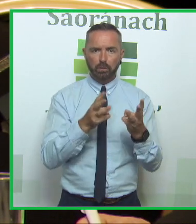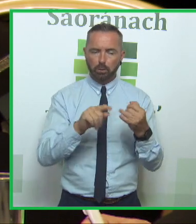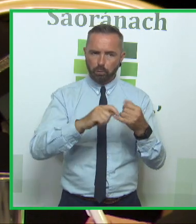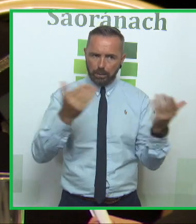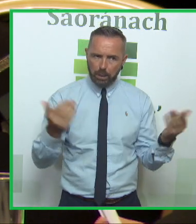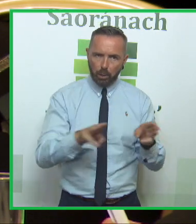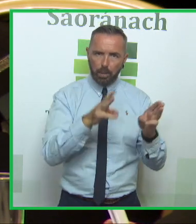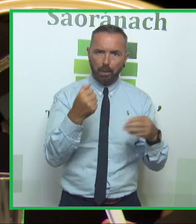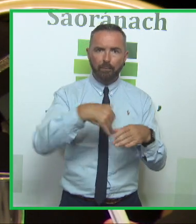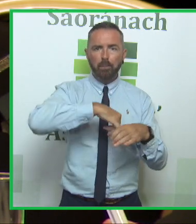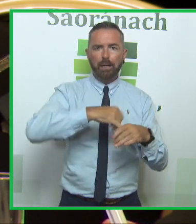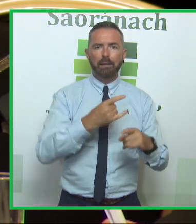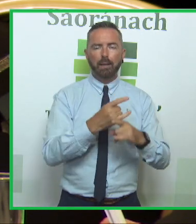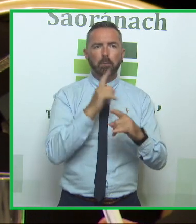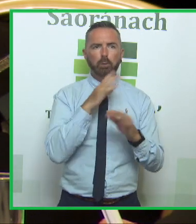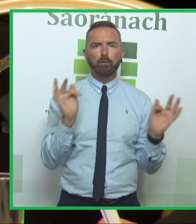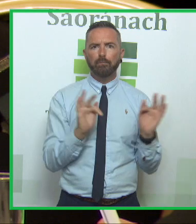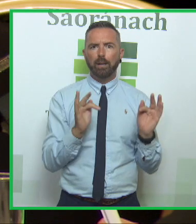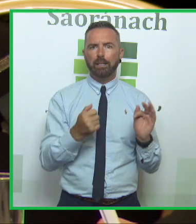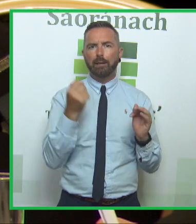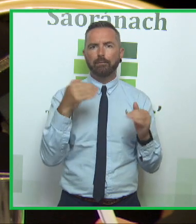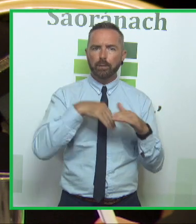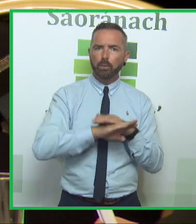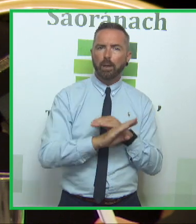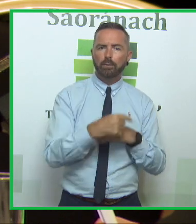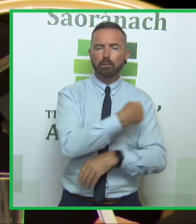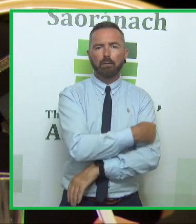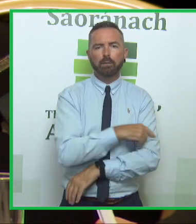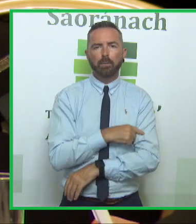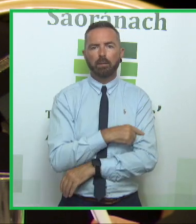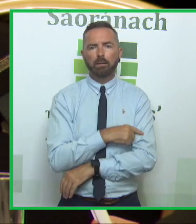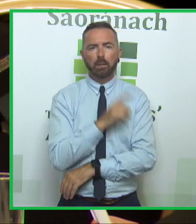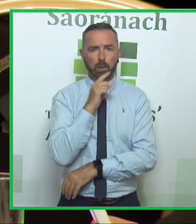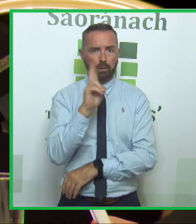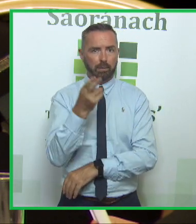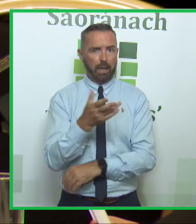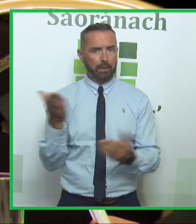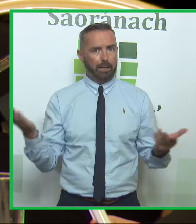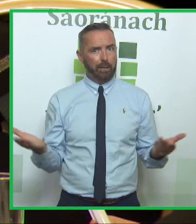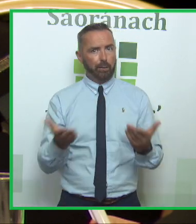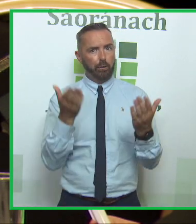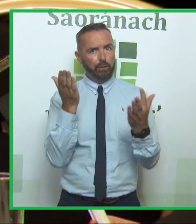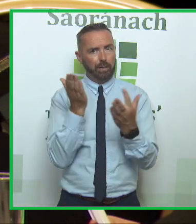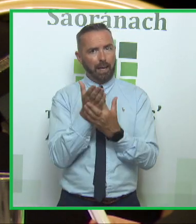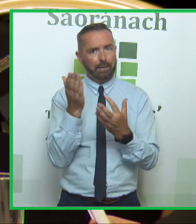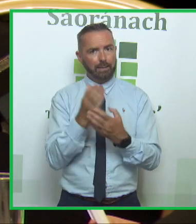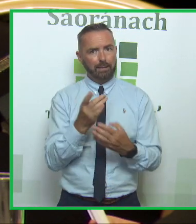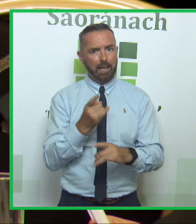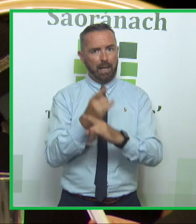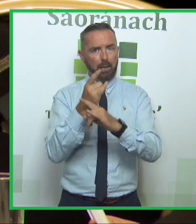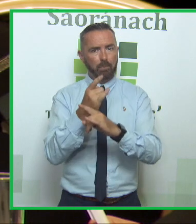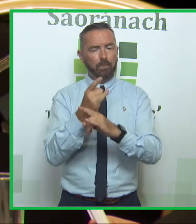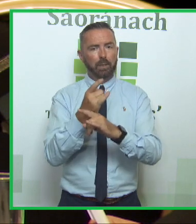They're afraid of what will happen to them if they do present. So festivals can encourage, you know, accessing help even if there isn't harm reduction on